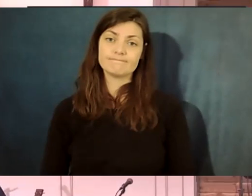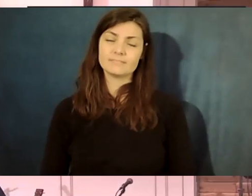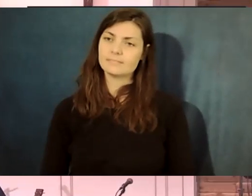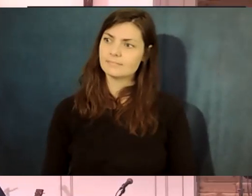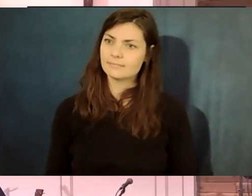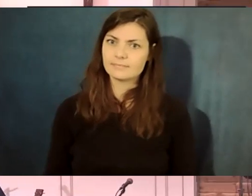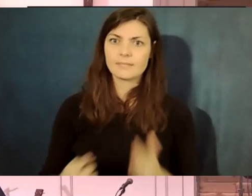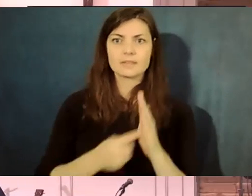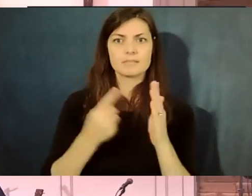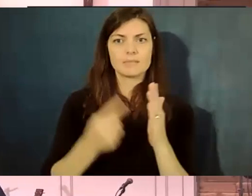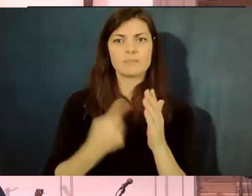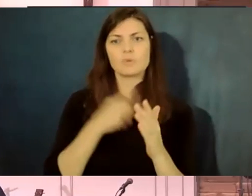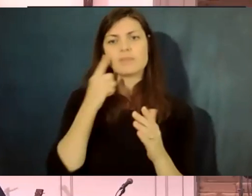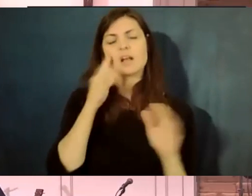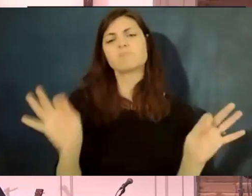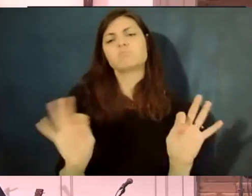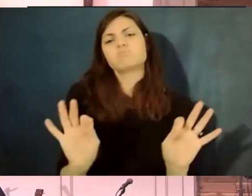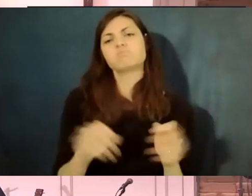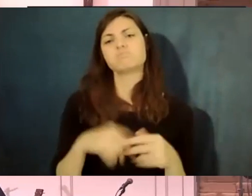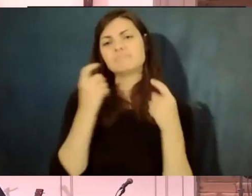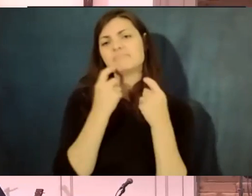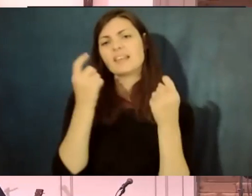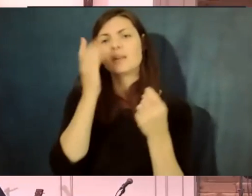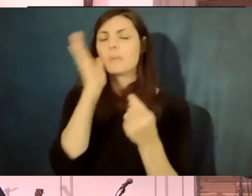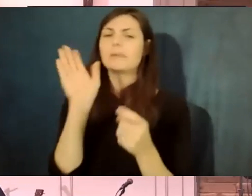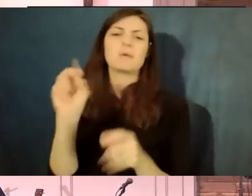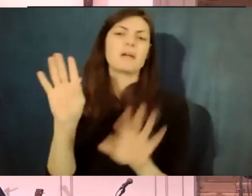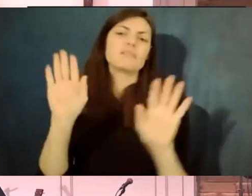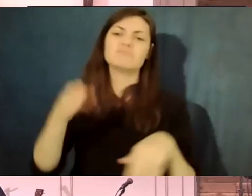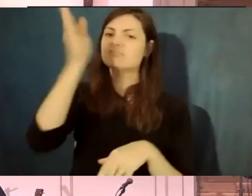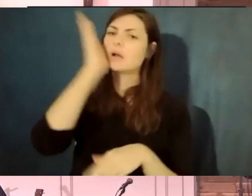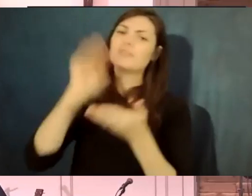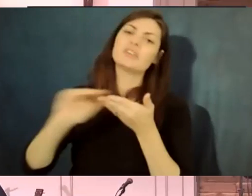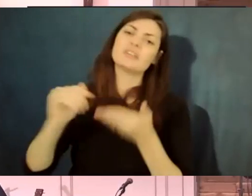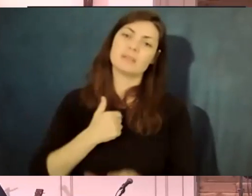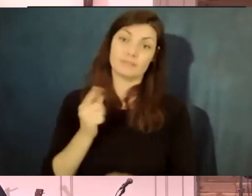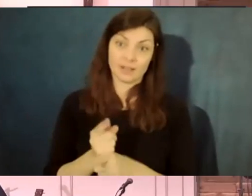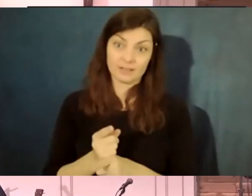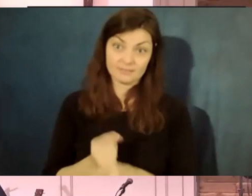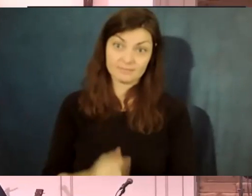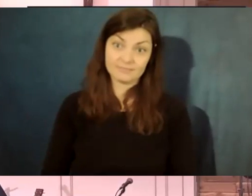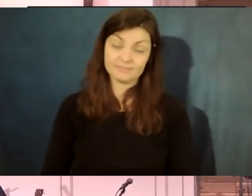Sometimes we take sin lightly. We think, you know what? It'll be okay. God forgives, right?